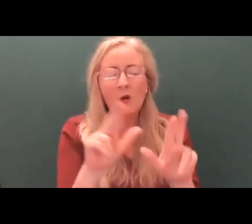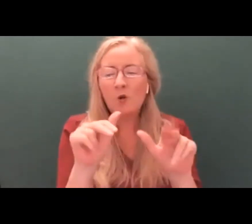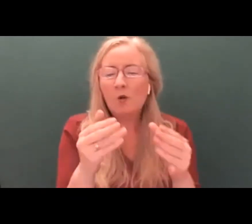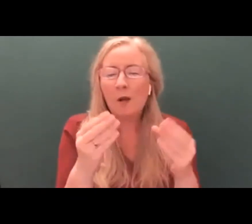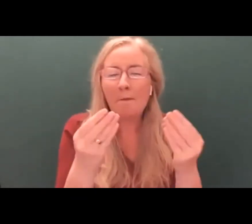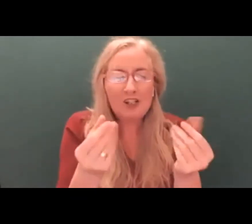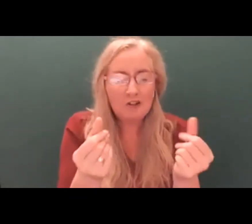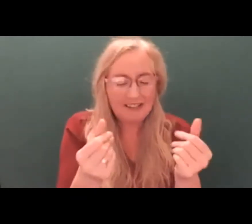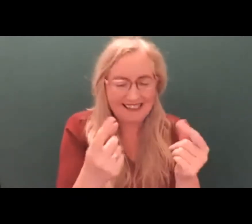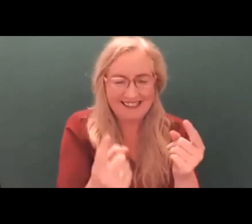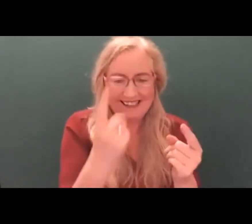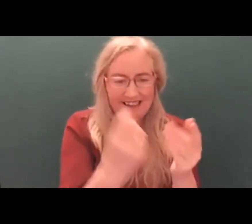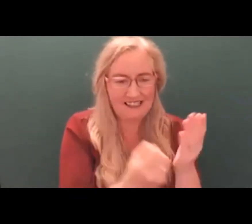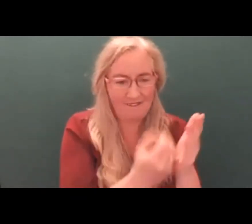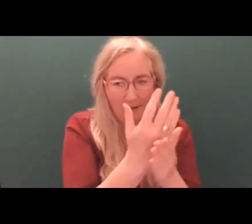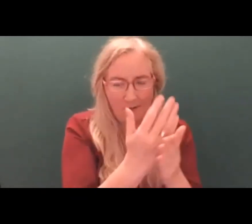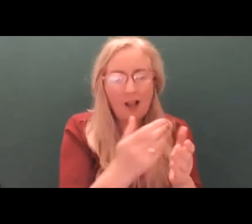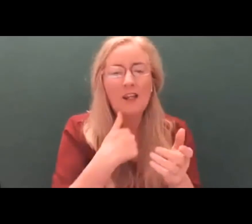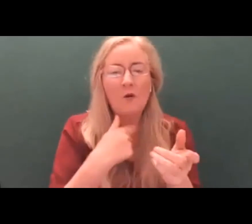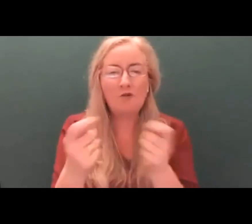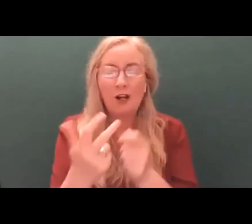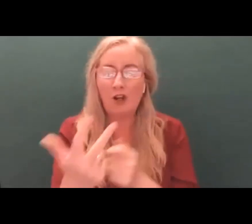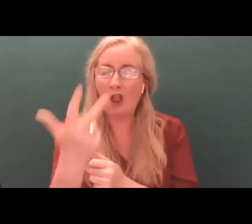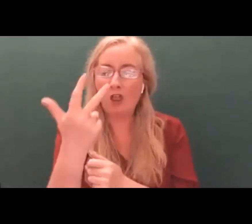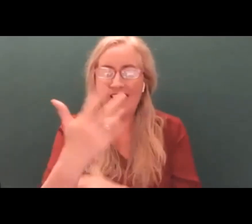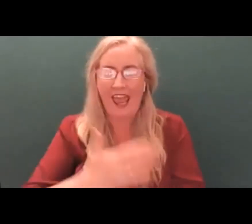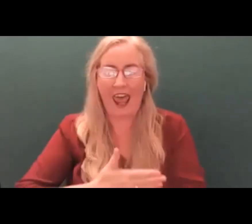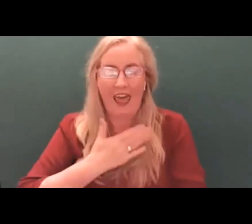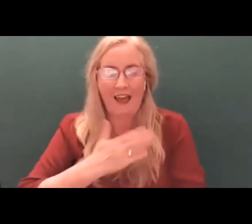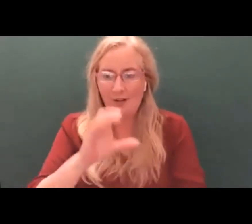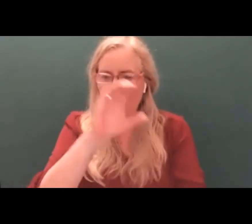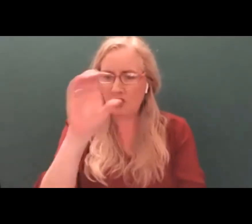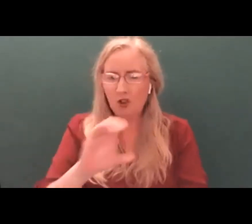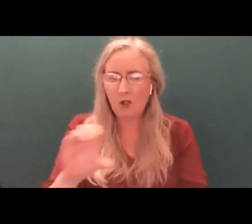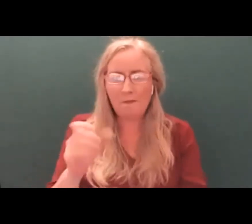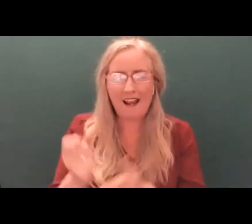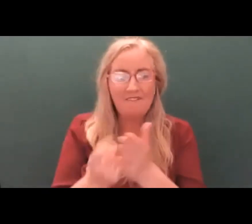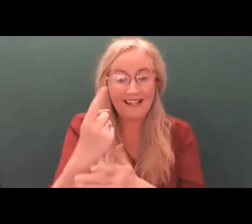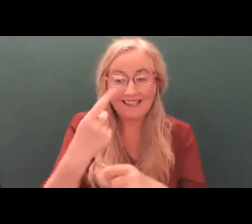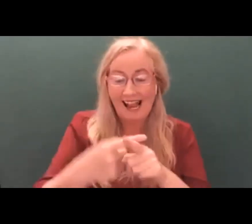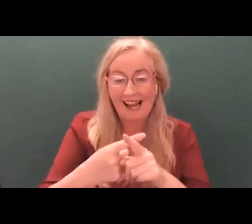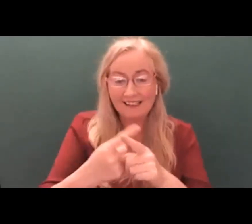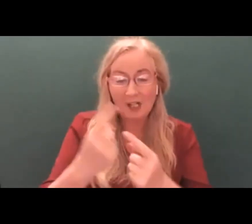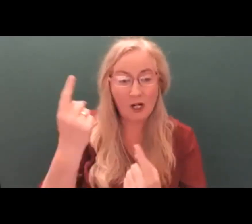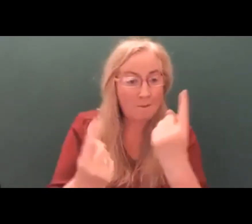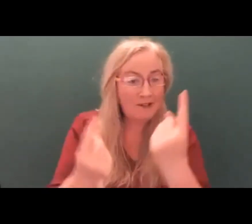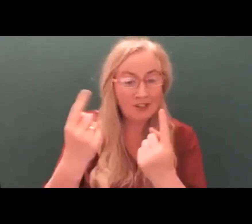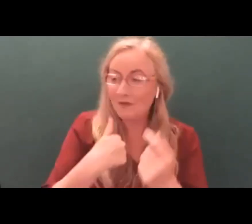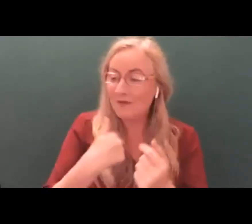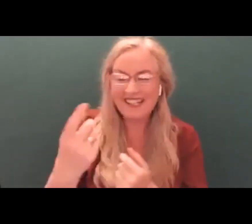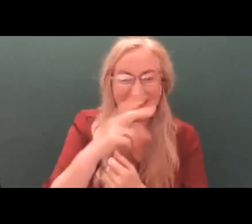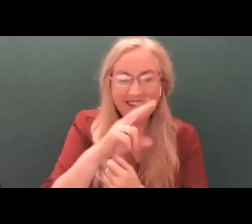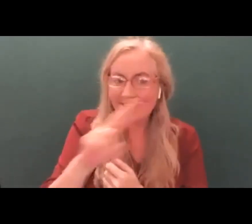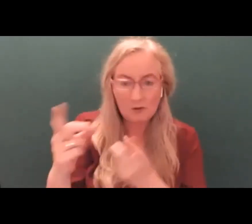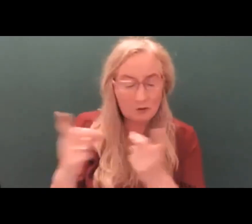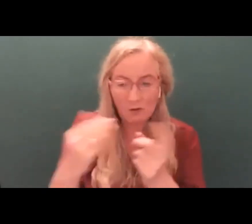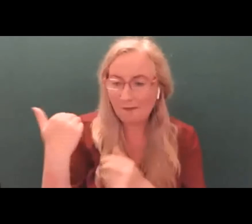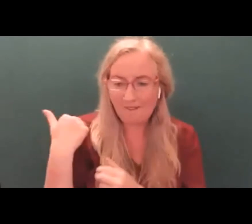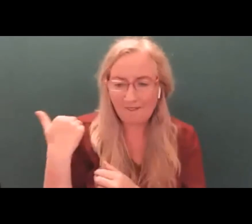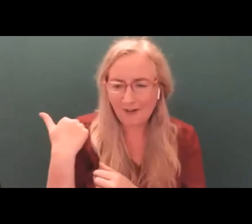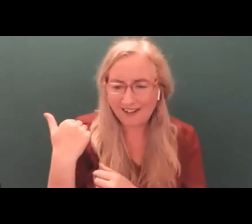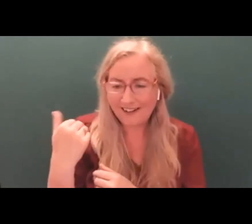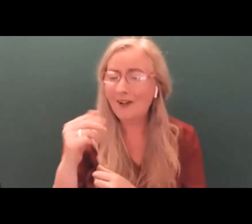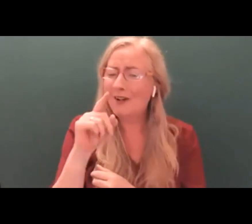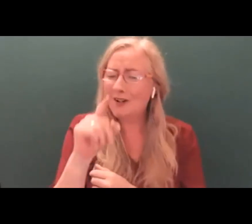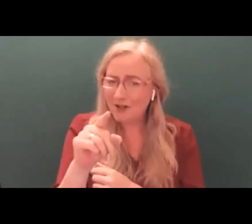developed. And then we ran 3 live Zoom events, and we held a competition, which we'd never done before. And I think really the